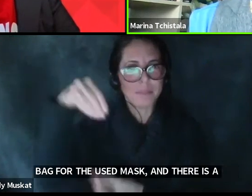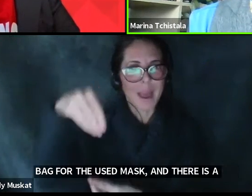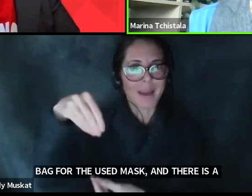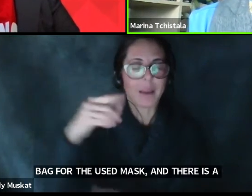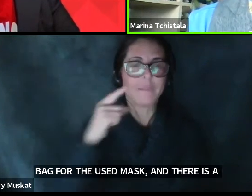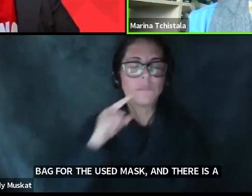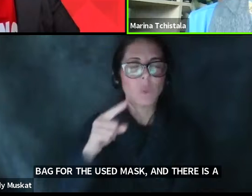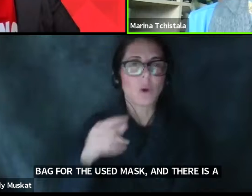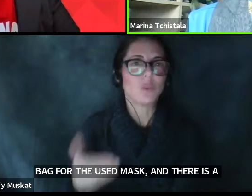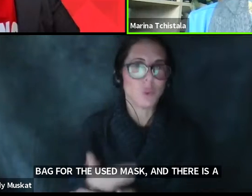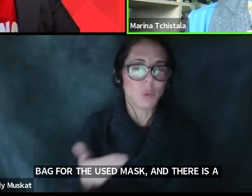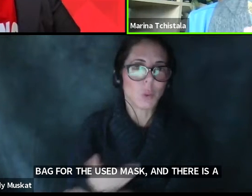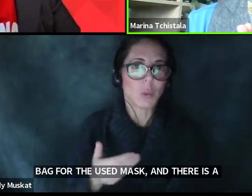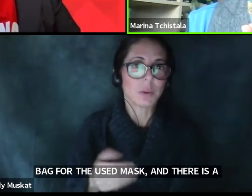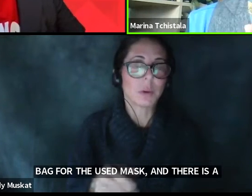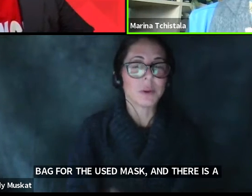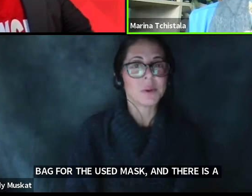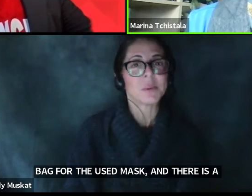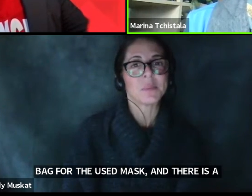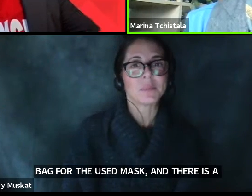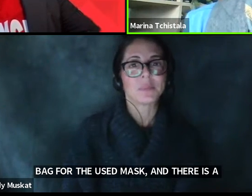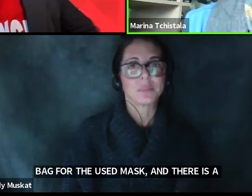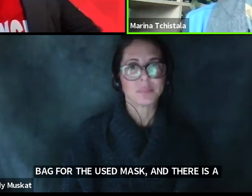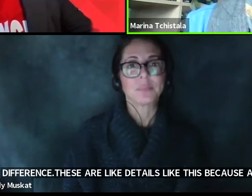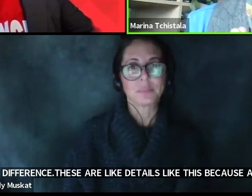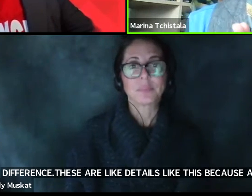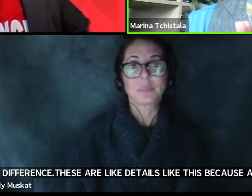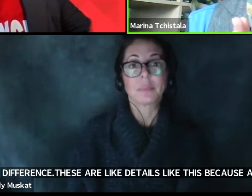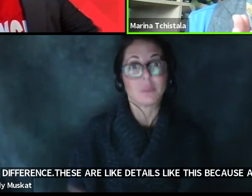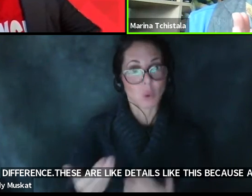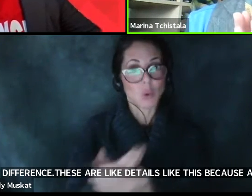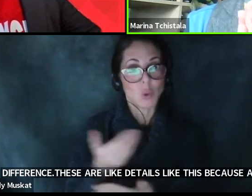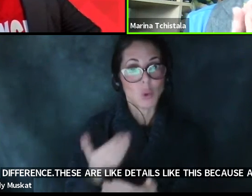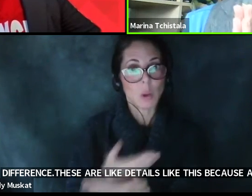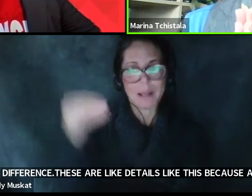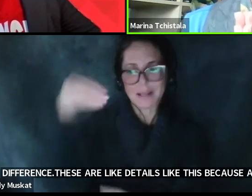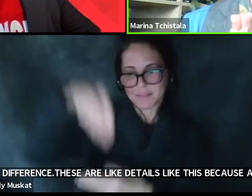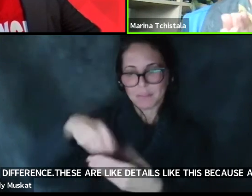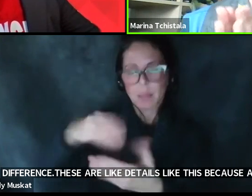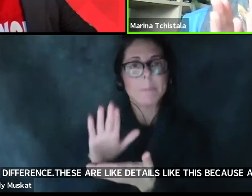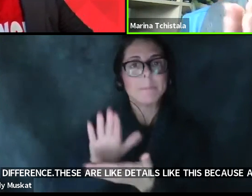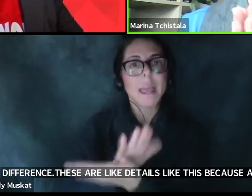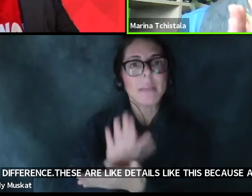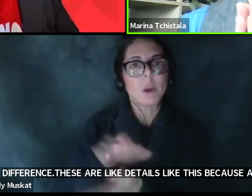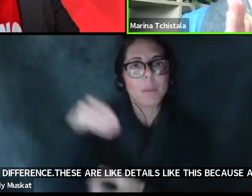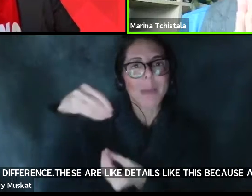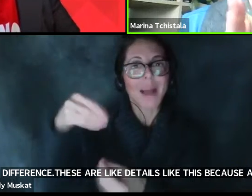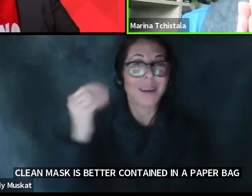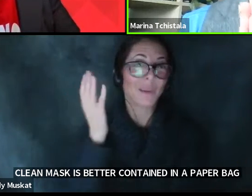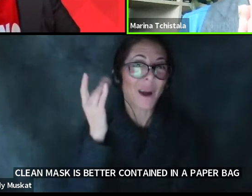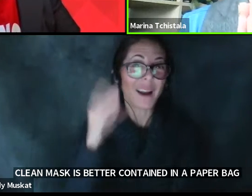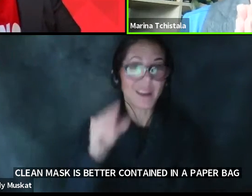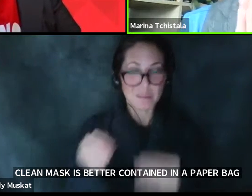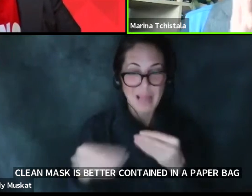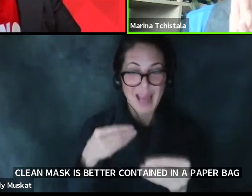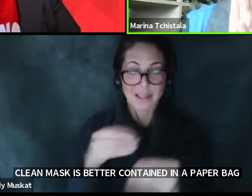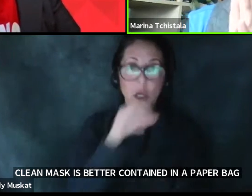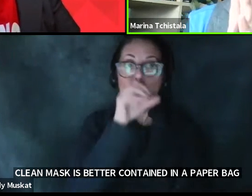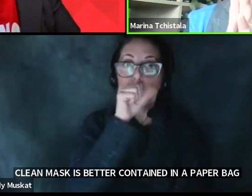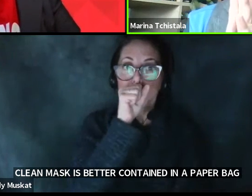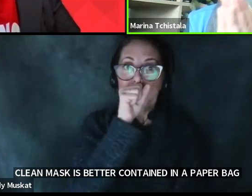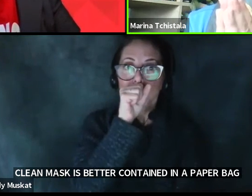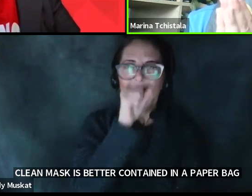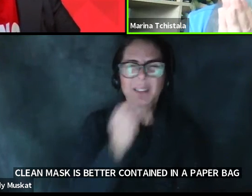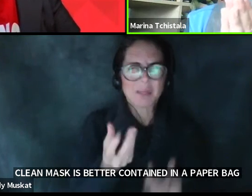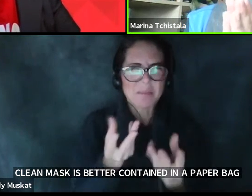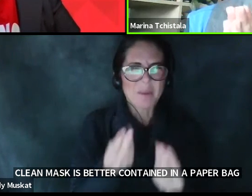a clean mask is better contained in a paper bag, so it does not become moist, so it's become breathable. It contains